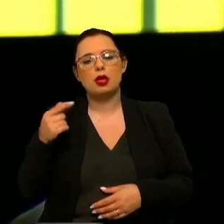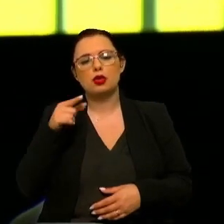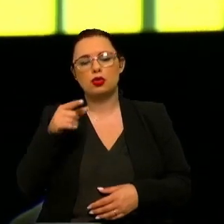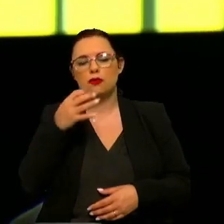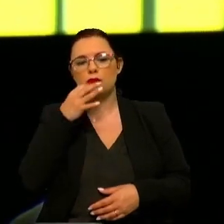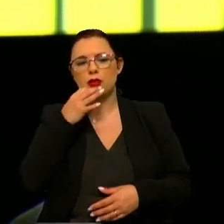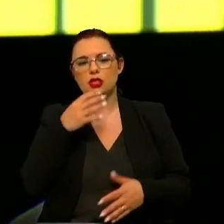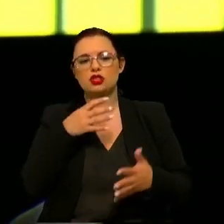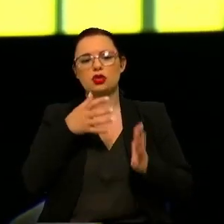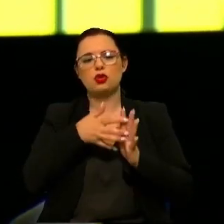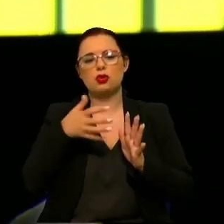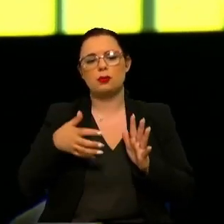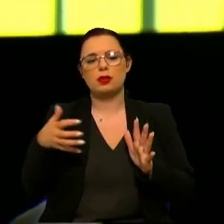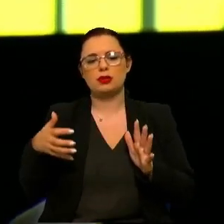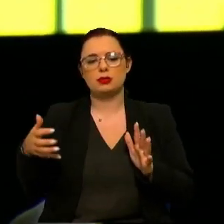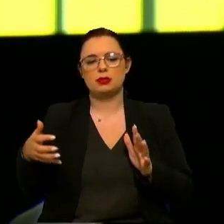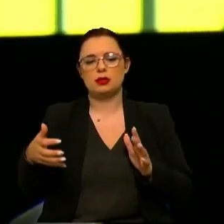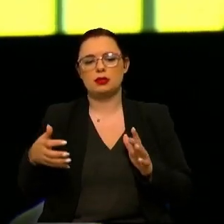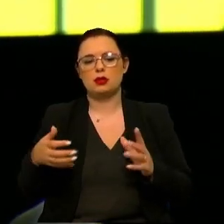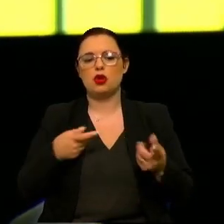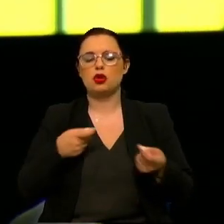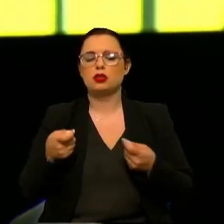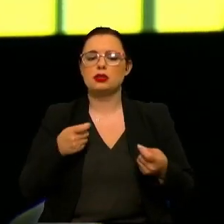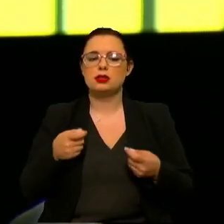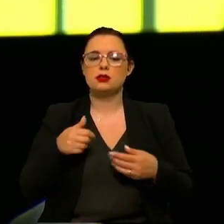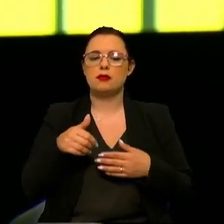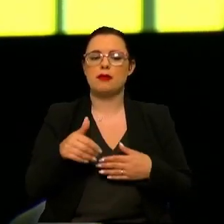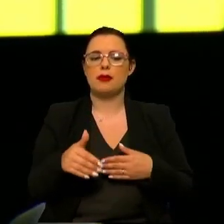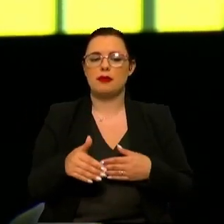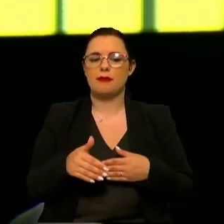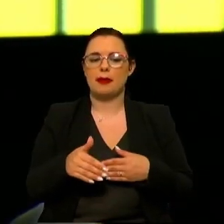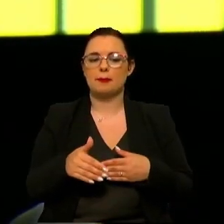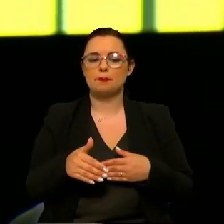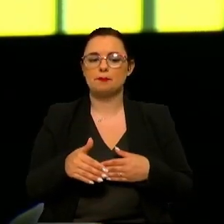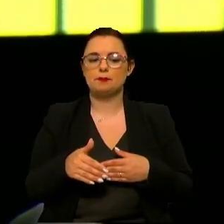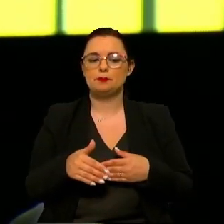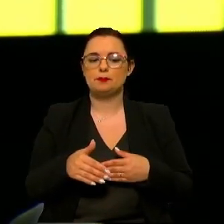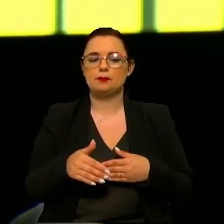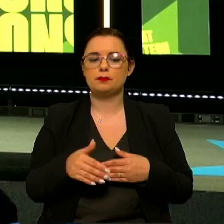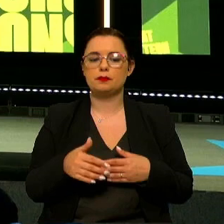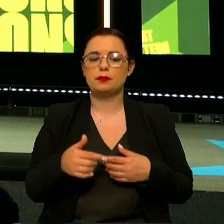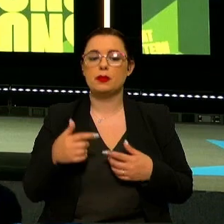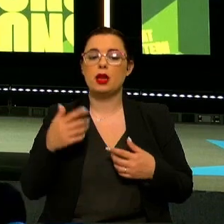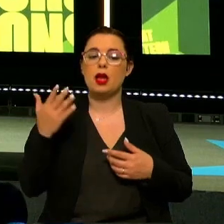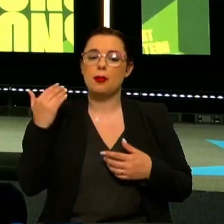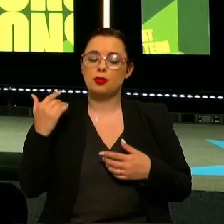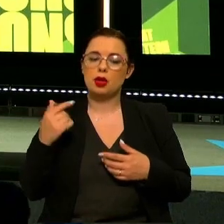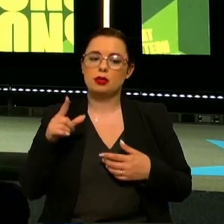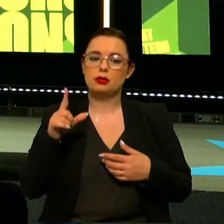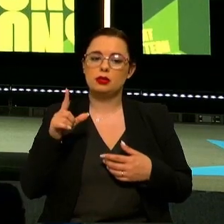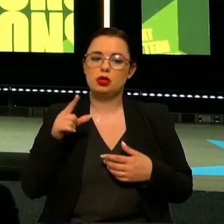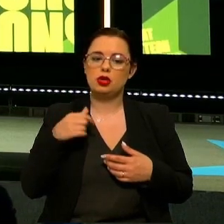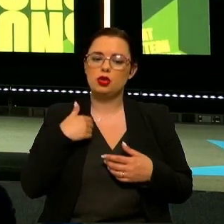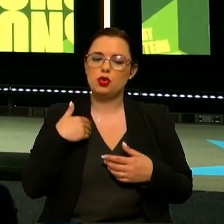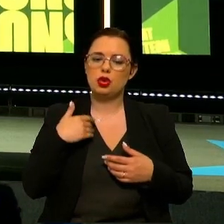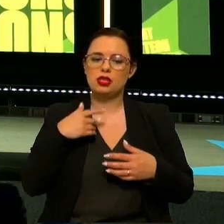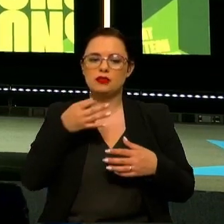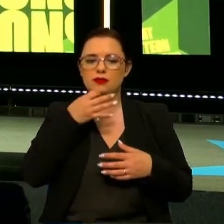way. Katarina was talking about the complexity of organizing this European